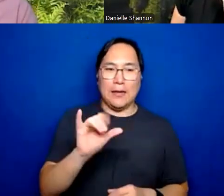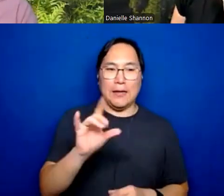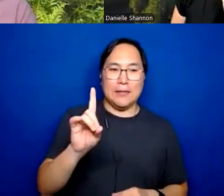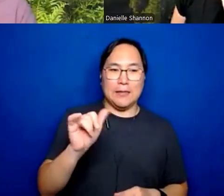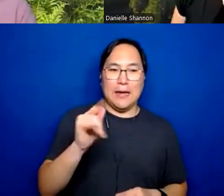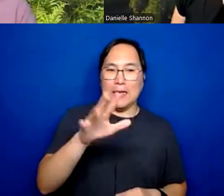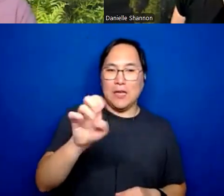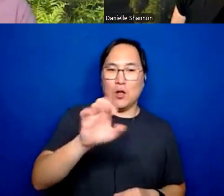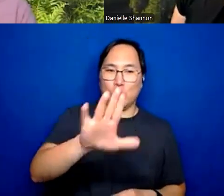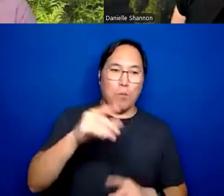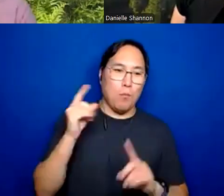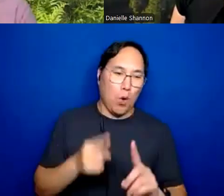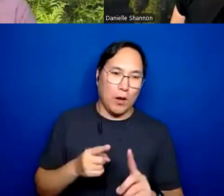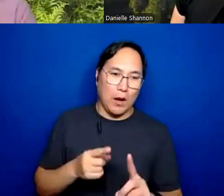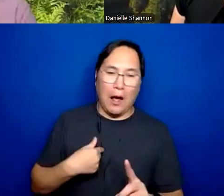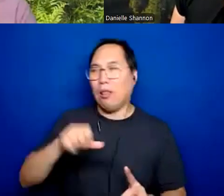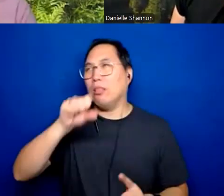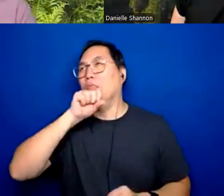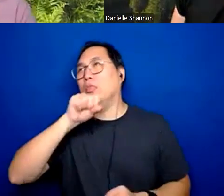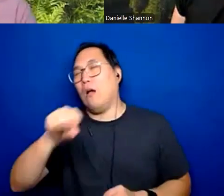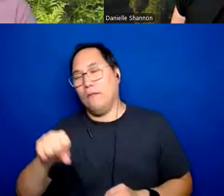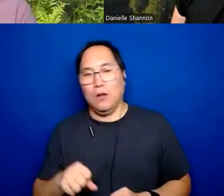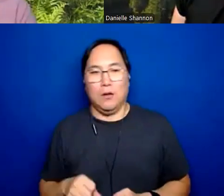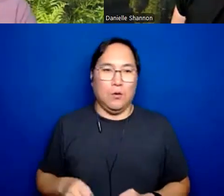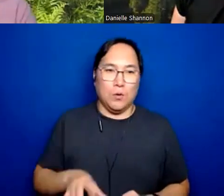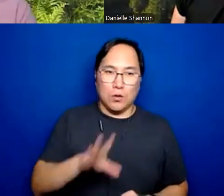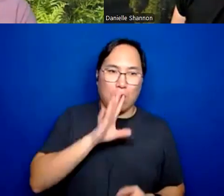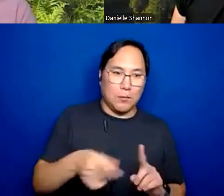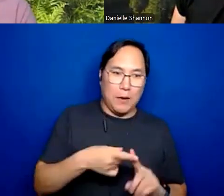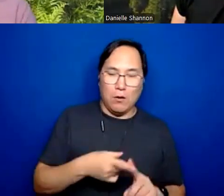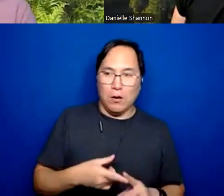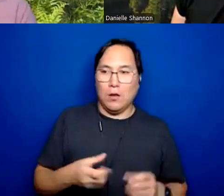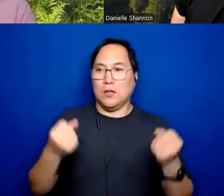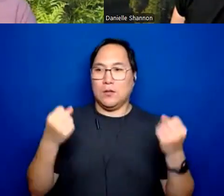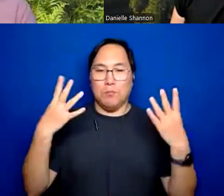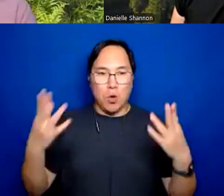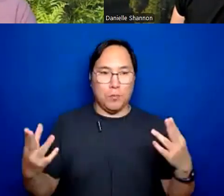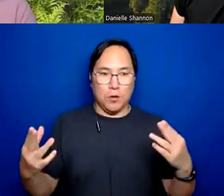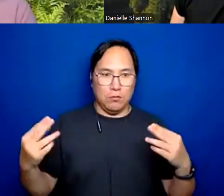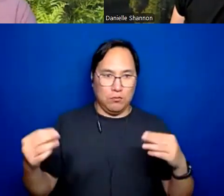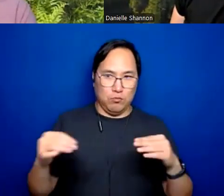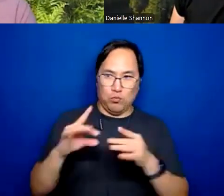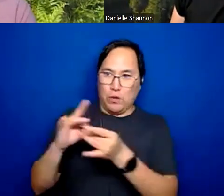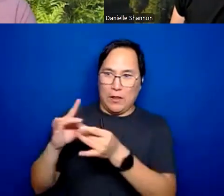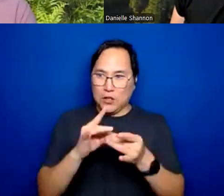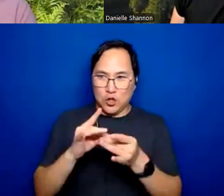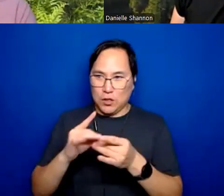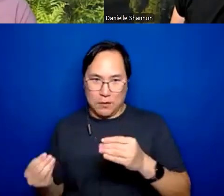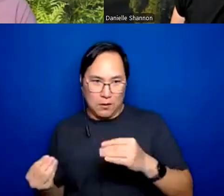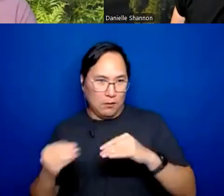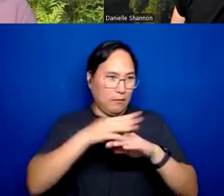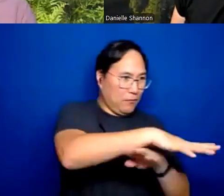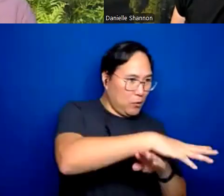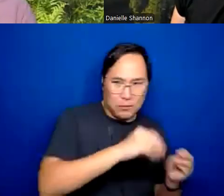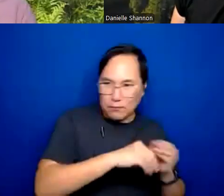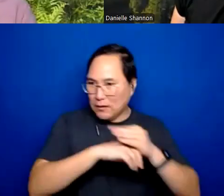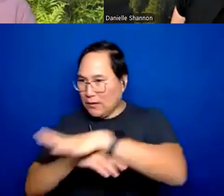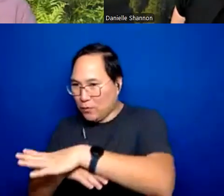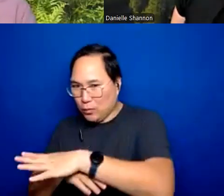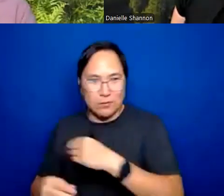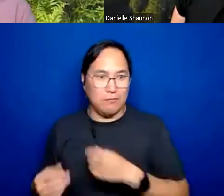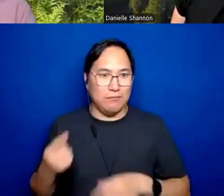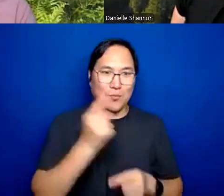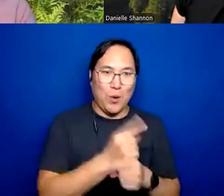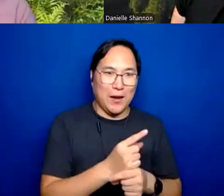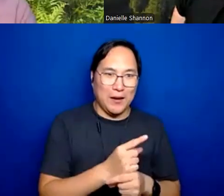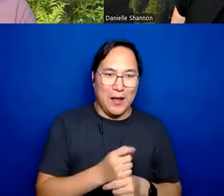really loved her point because I had mentioned earlier how these are sort of multi-directional relationships between people and nature. And I think that really underscores that, right? A